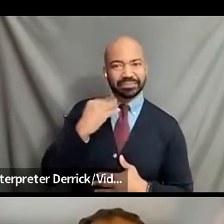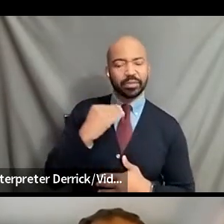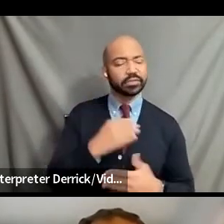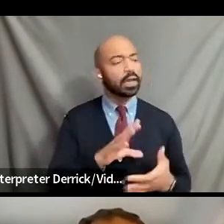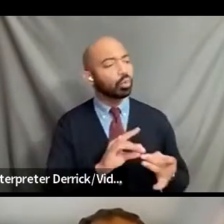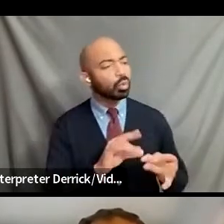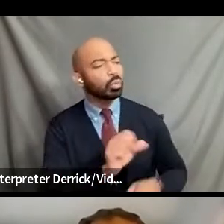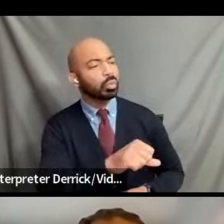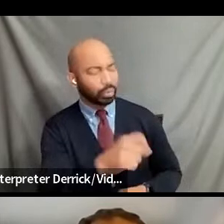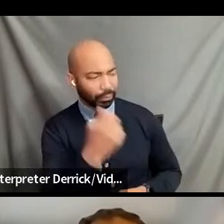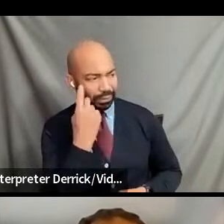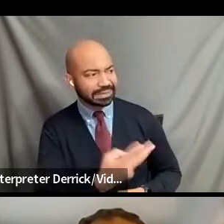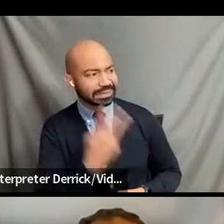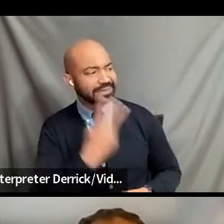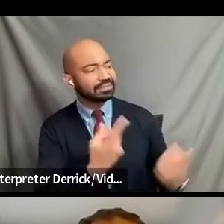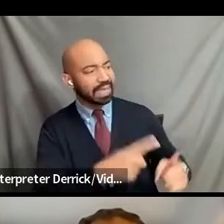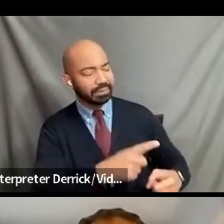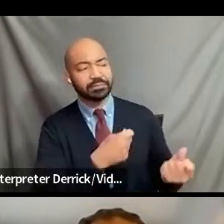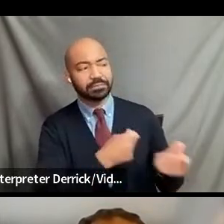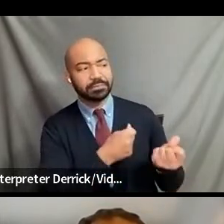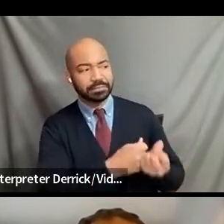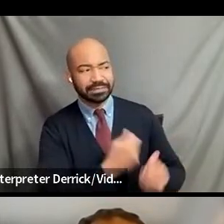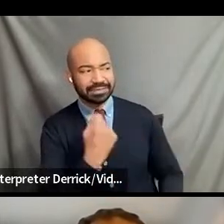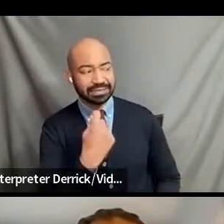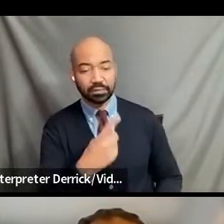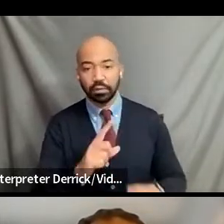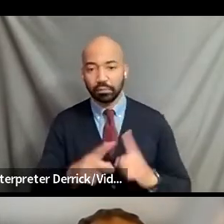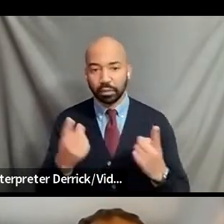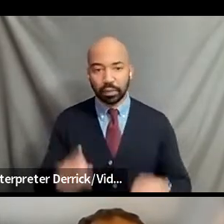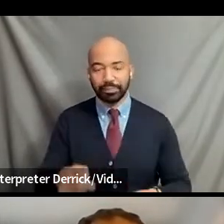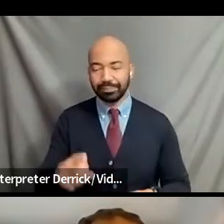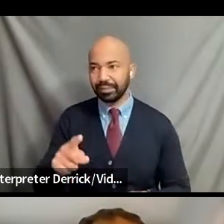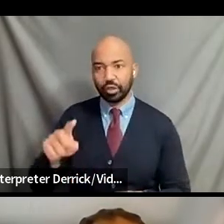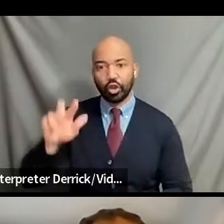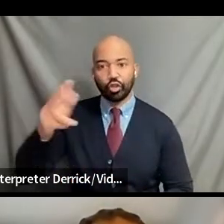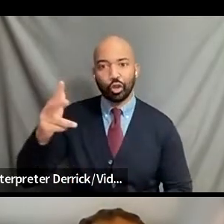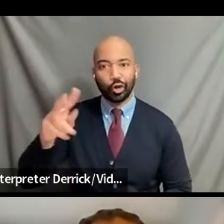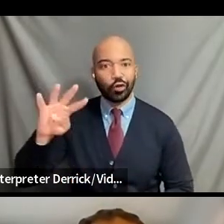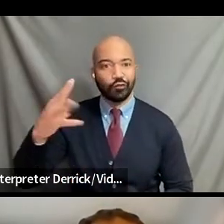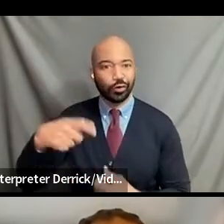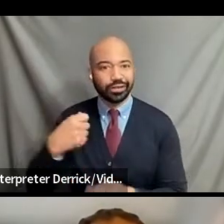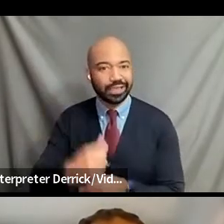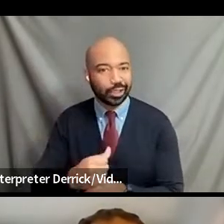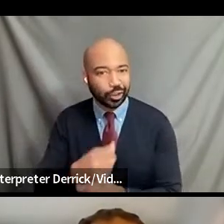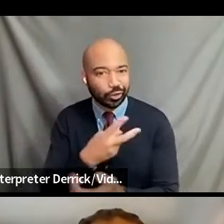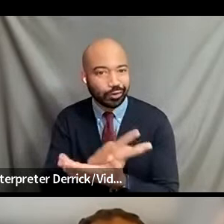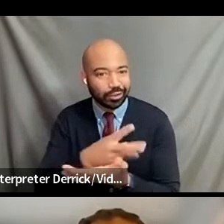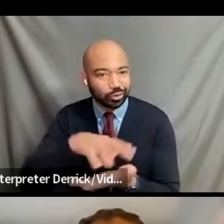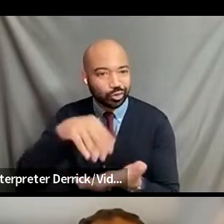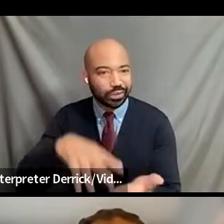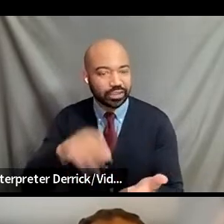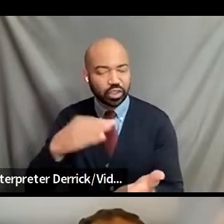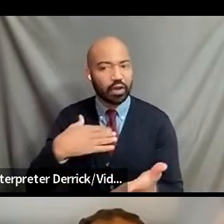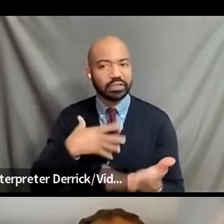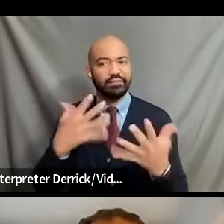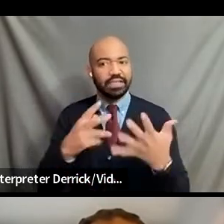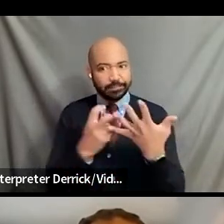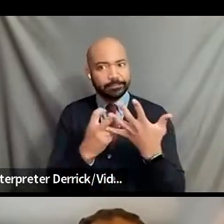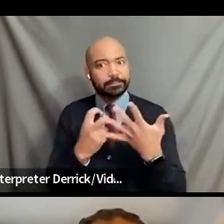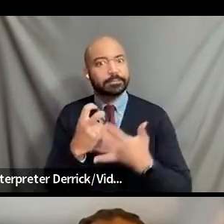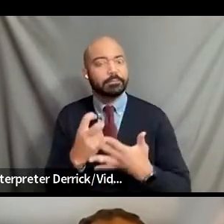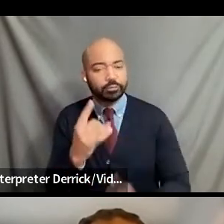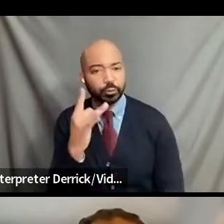hear that. But that wasn't until I was already a third year graduate student, so it was pretty far in already. So yeah, I